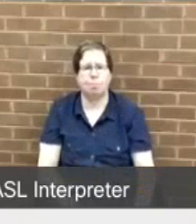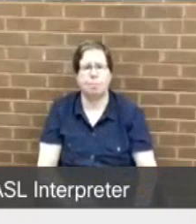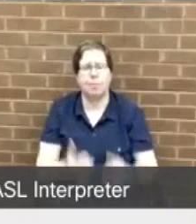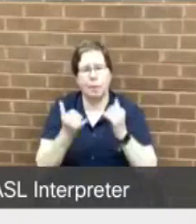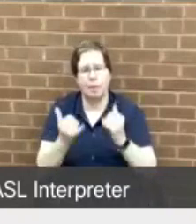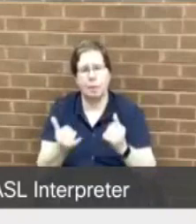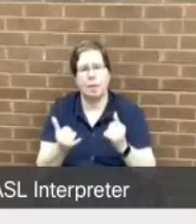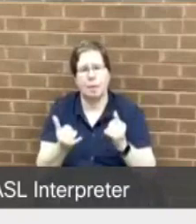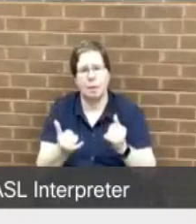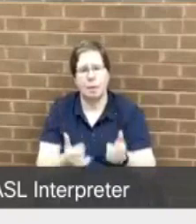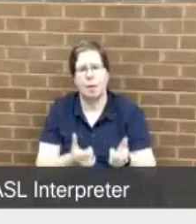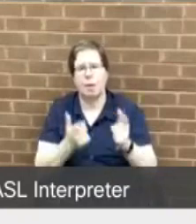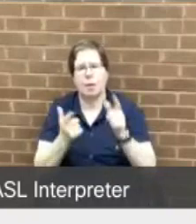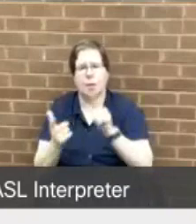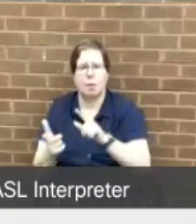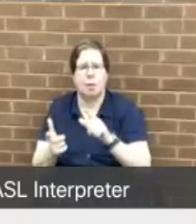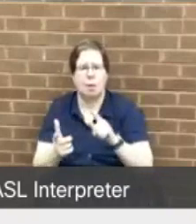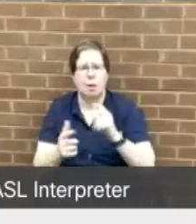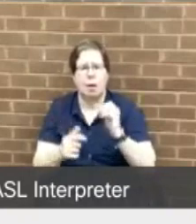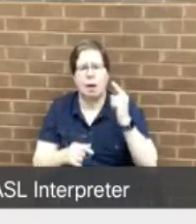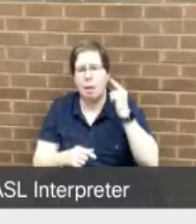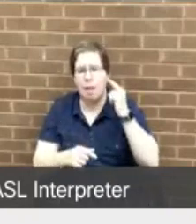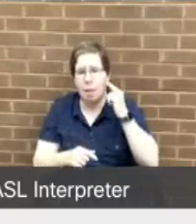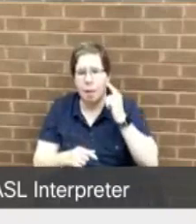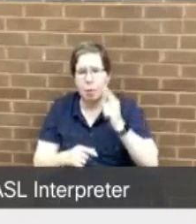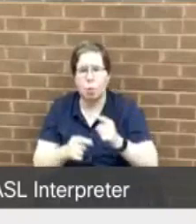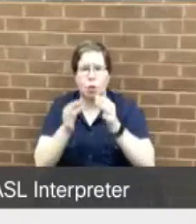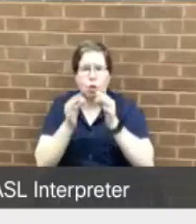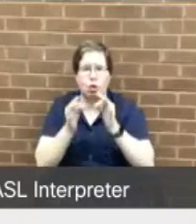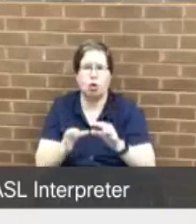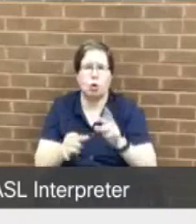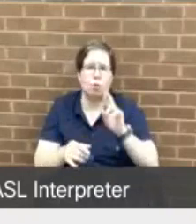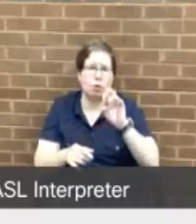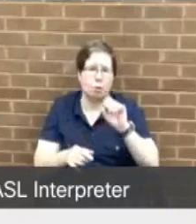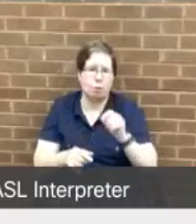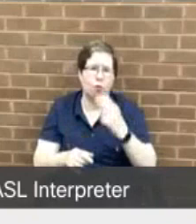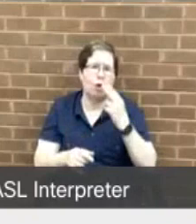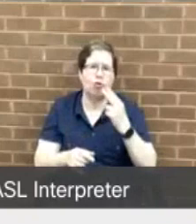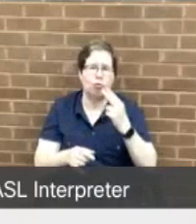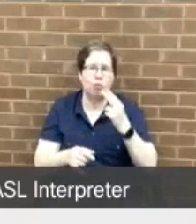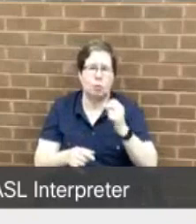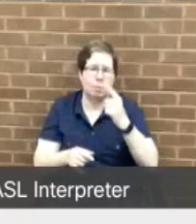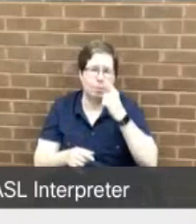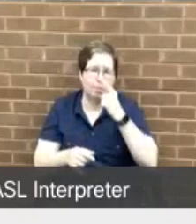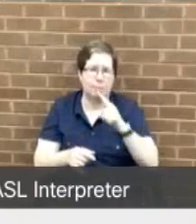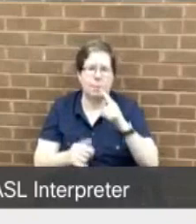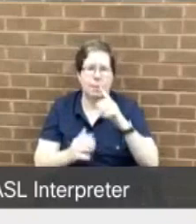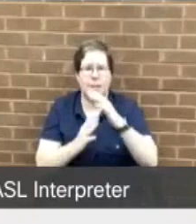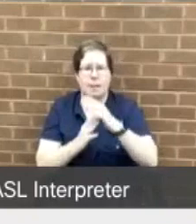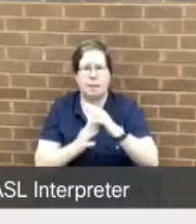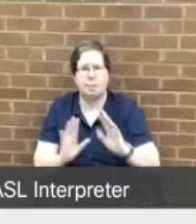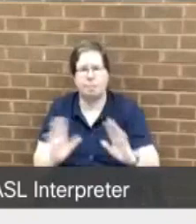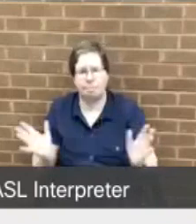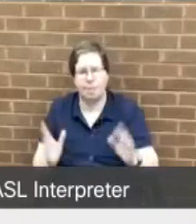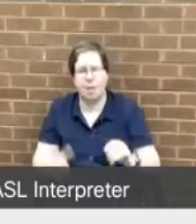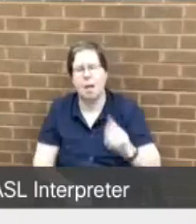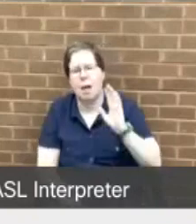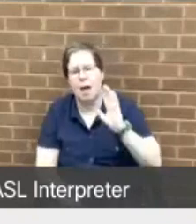I'll move on. I think I want to have the interpreter refresh so you can come to the top of the list again, if you